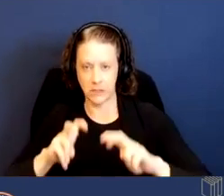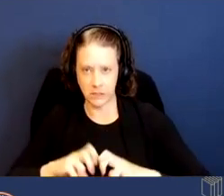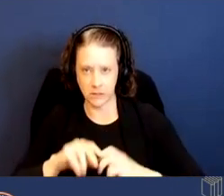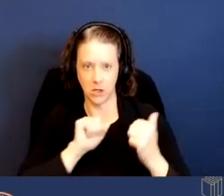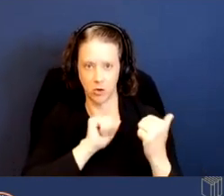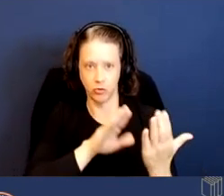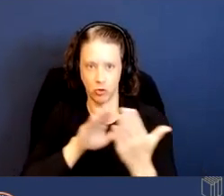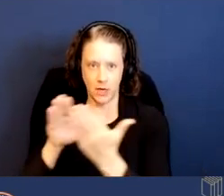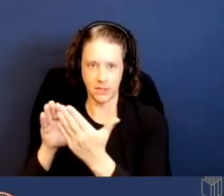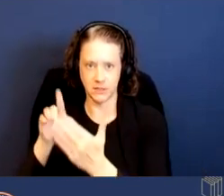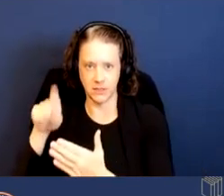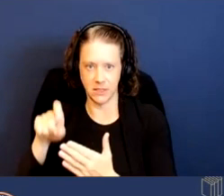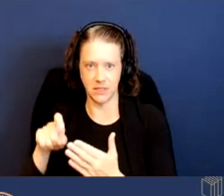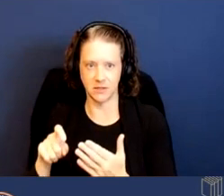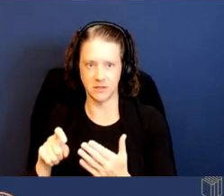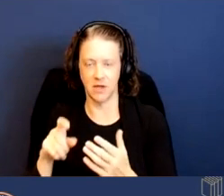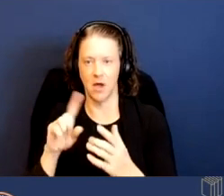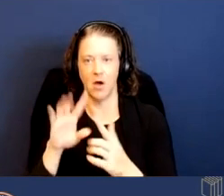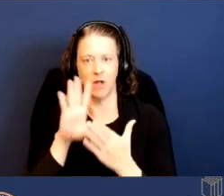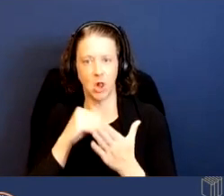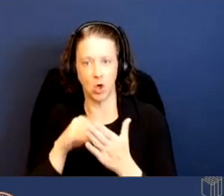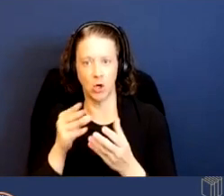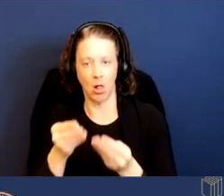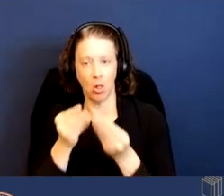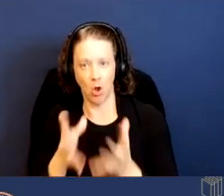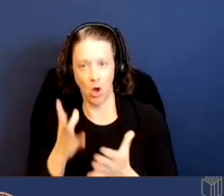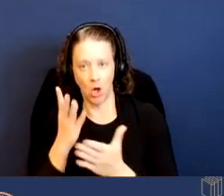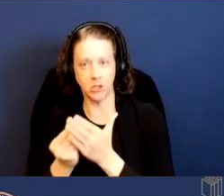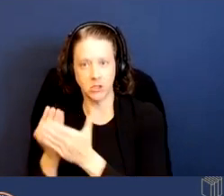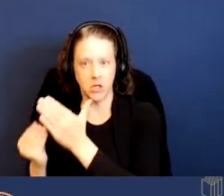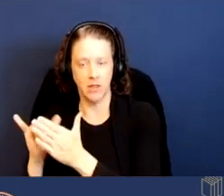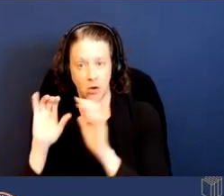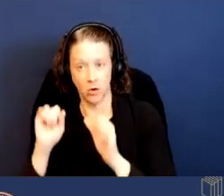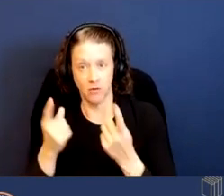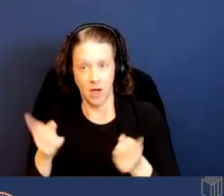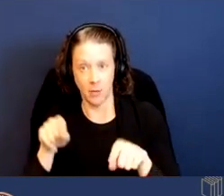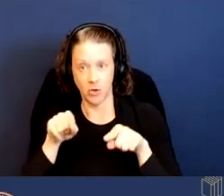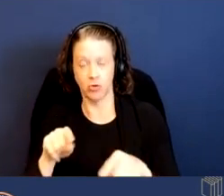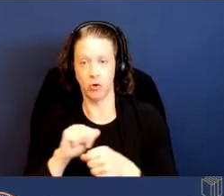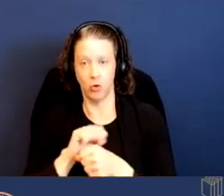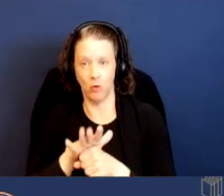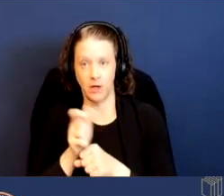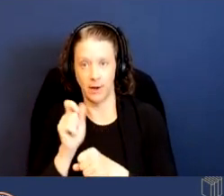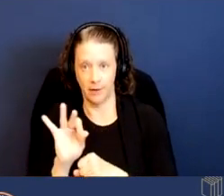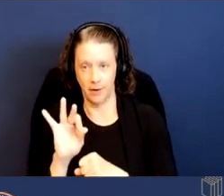needs of learning loss that potentially could have happened during the COVID-19